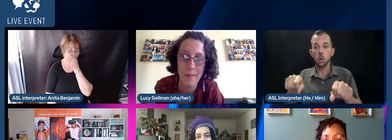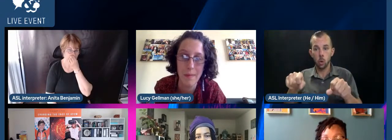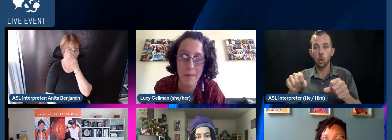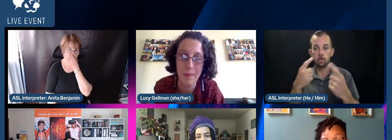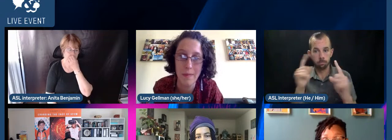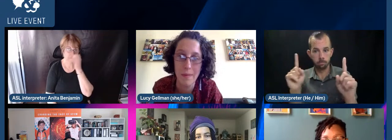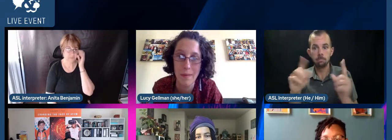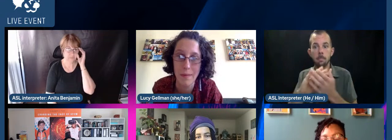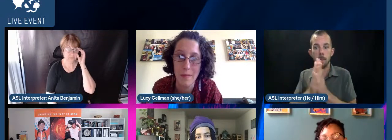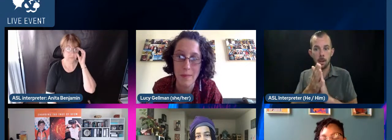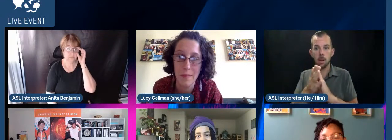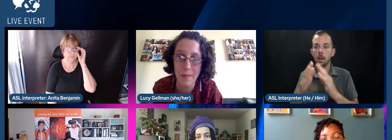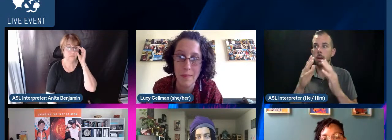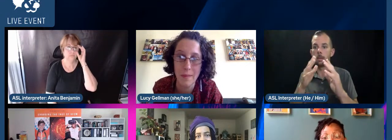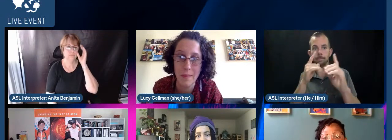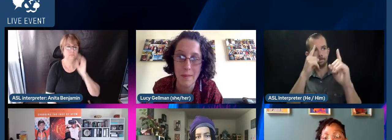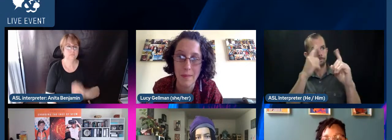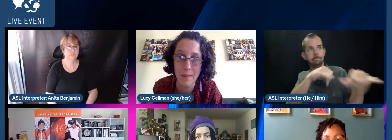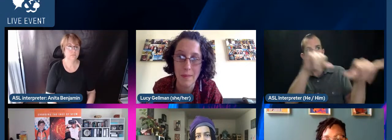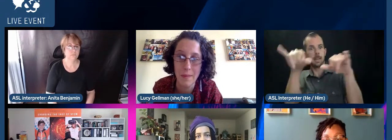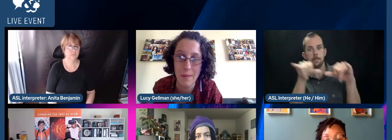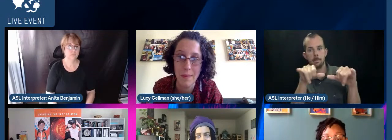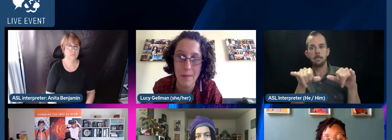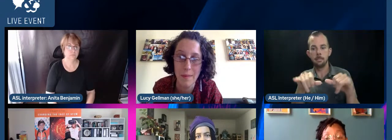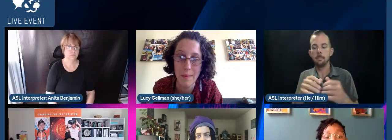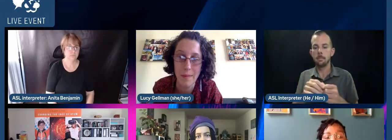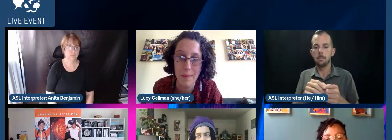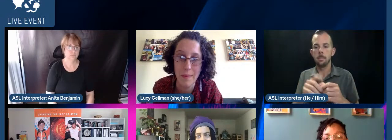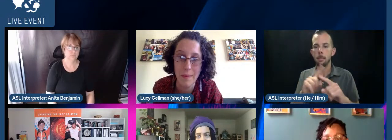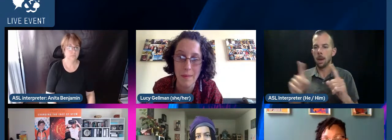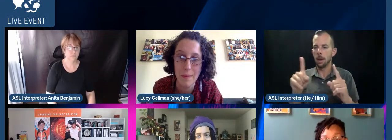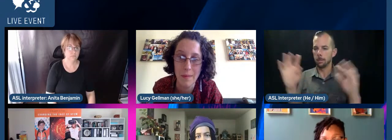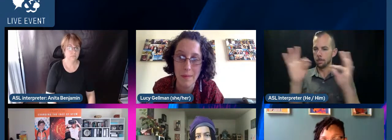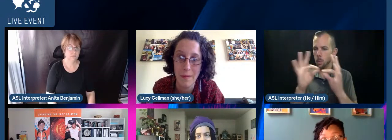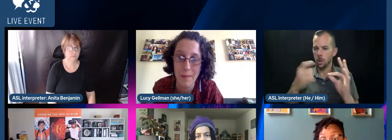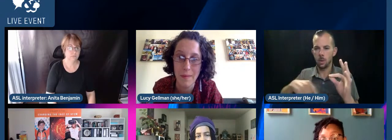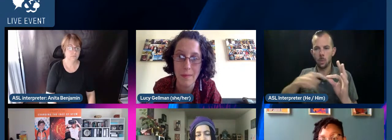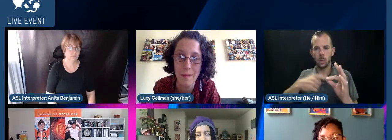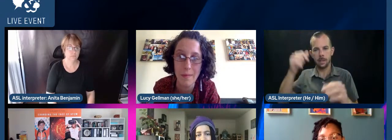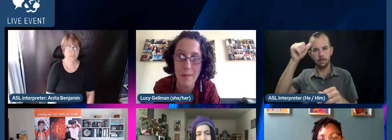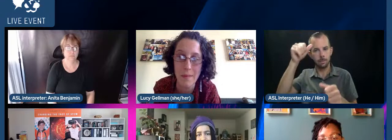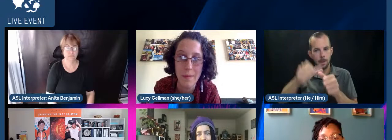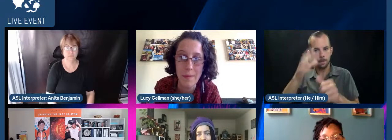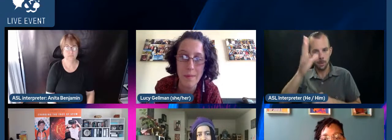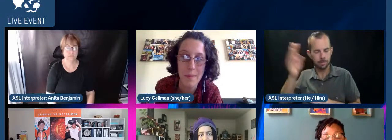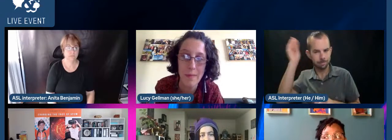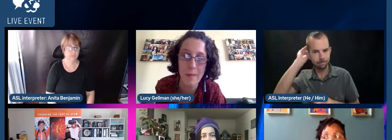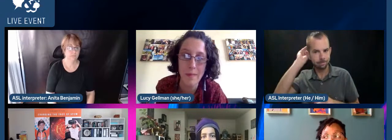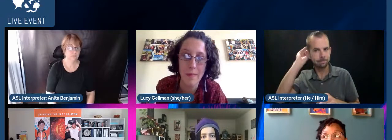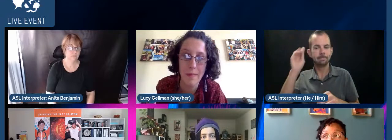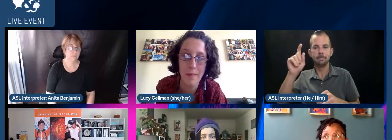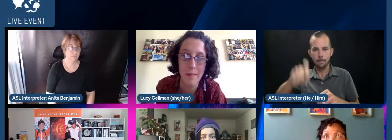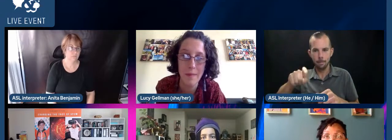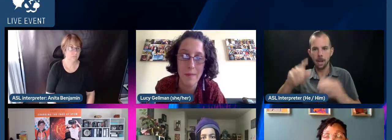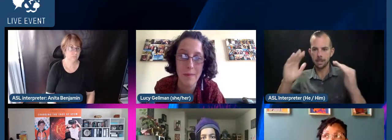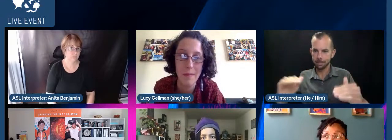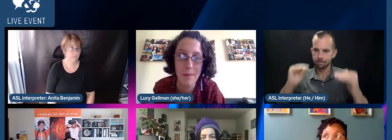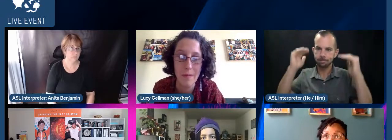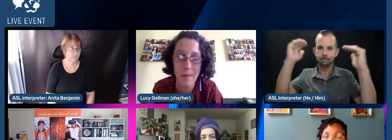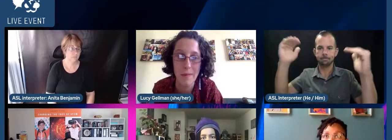a higher standard is something that I think that we have to hold ourselves to. And I think that,